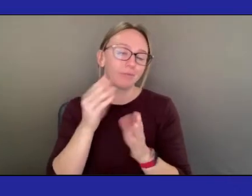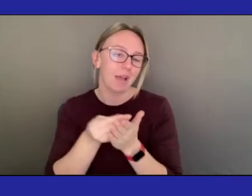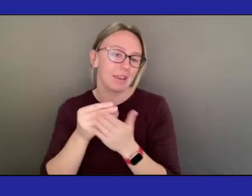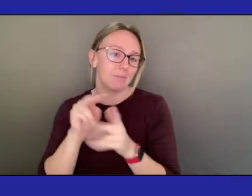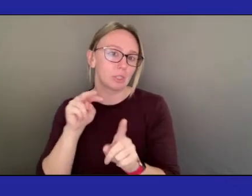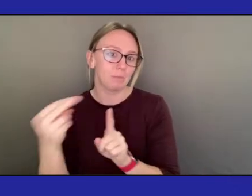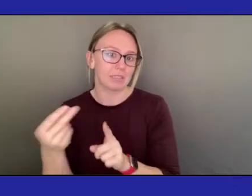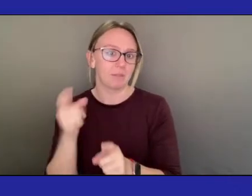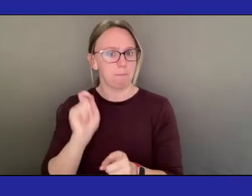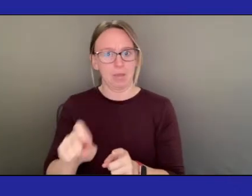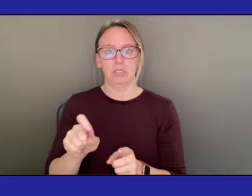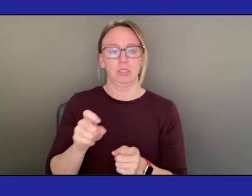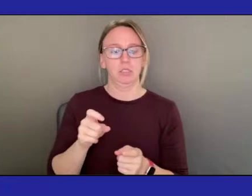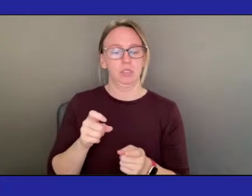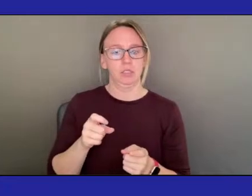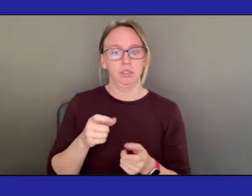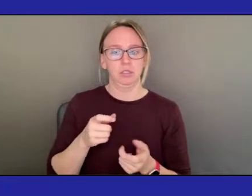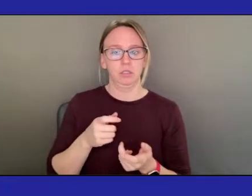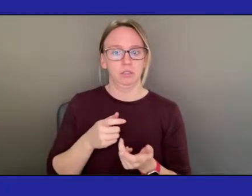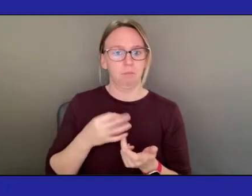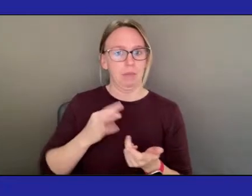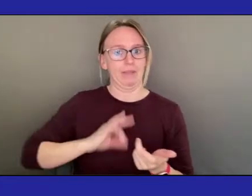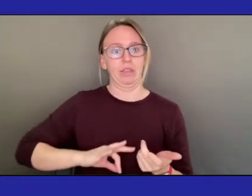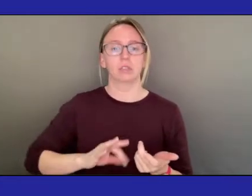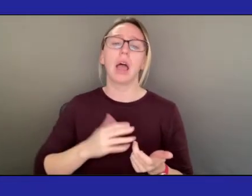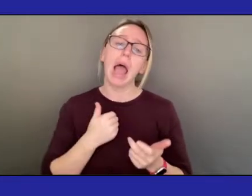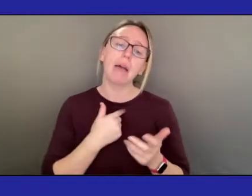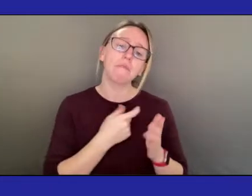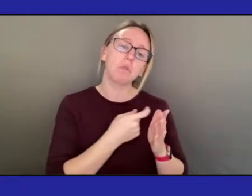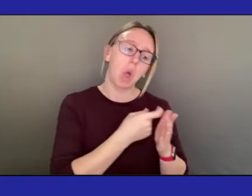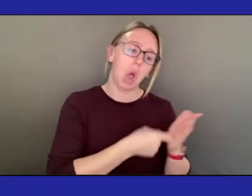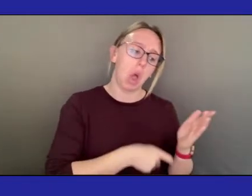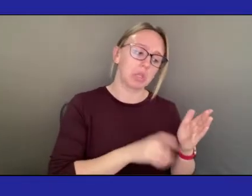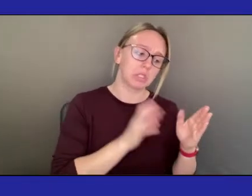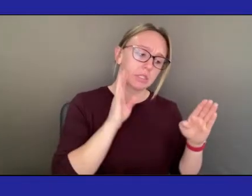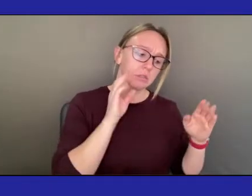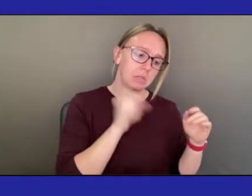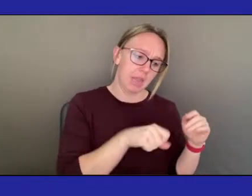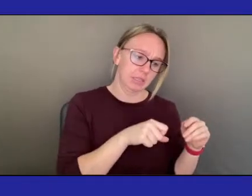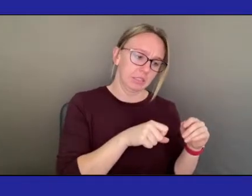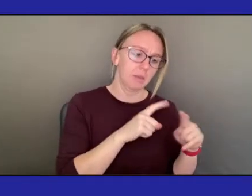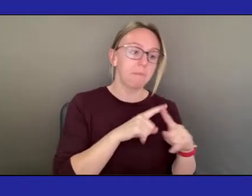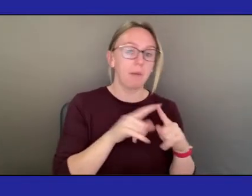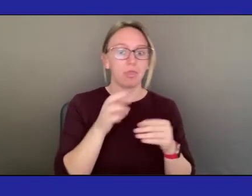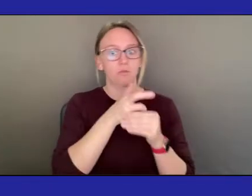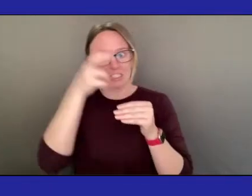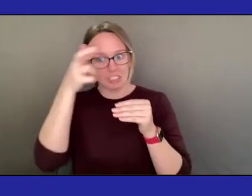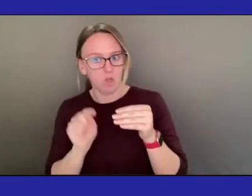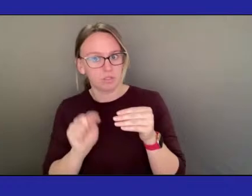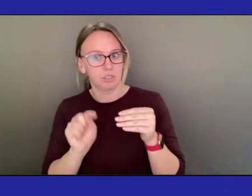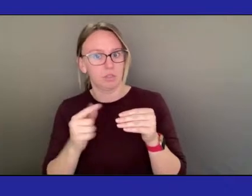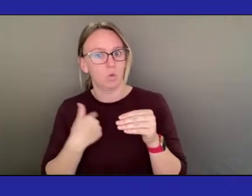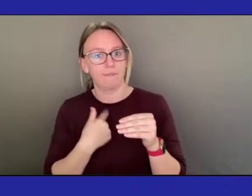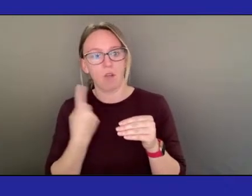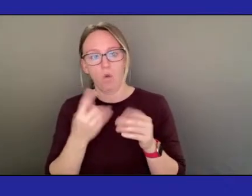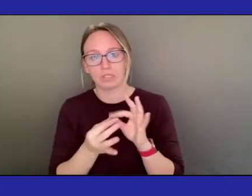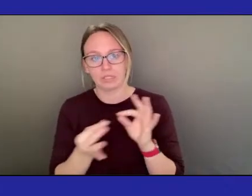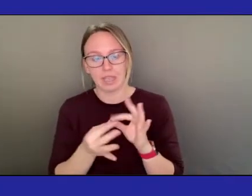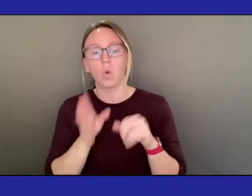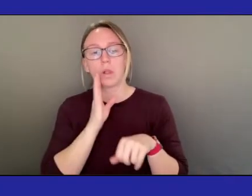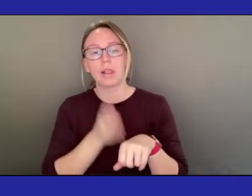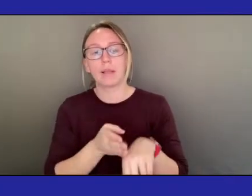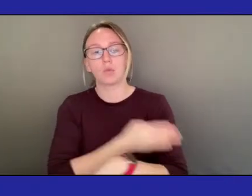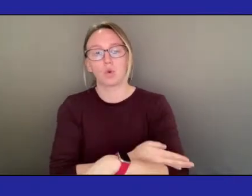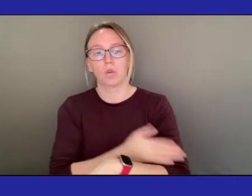I mean, there's costs for sure, but the outcomes, as we've always said, is going to improve our